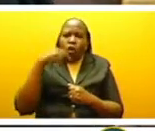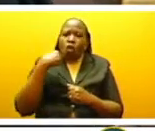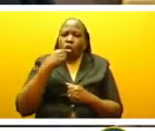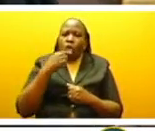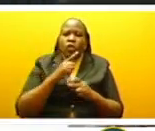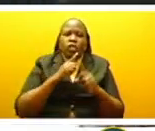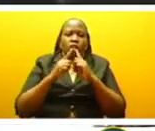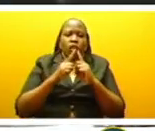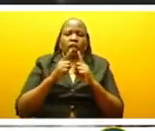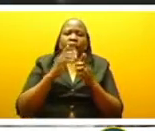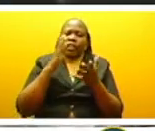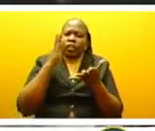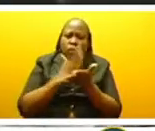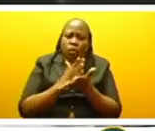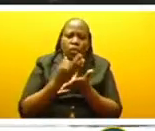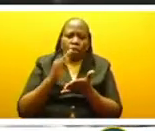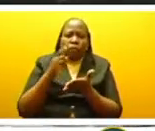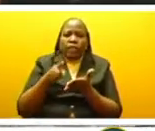issue.